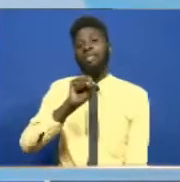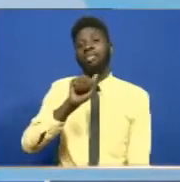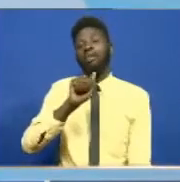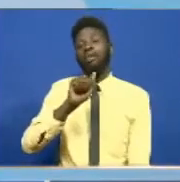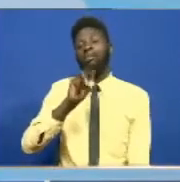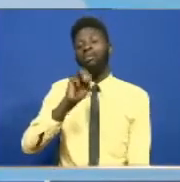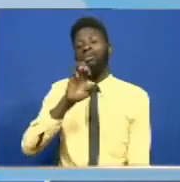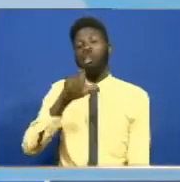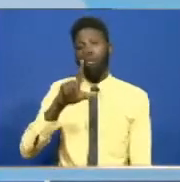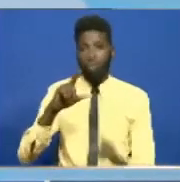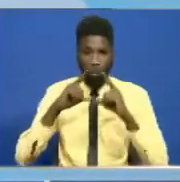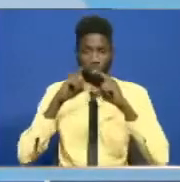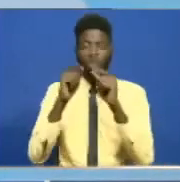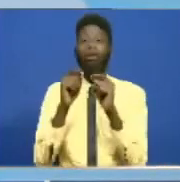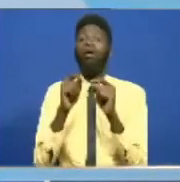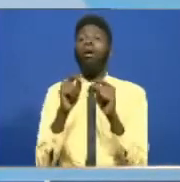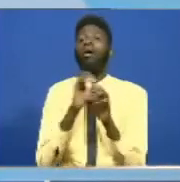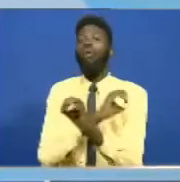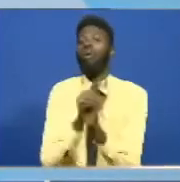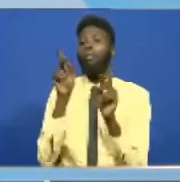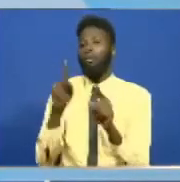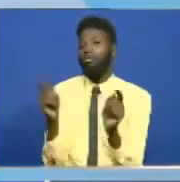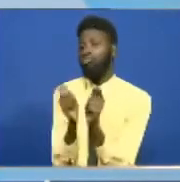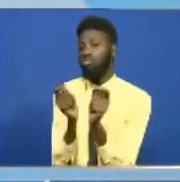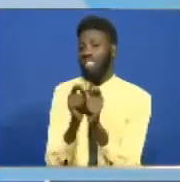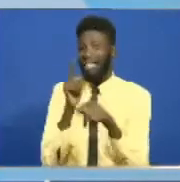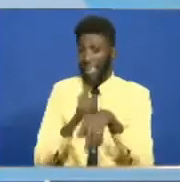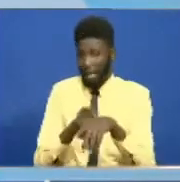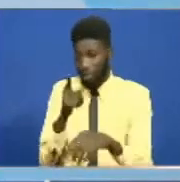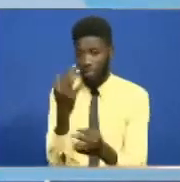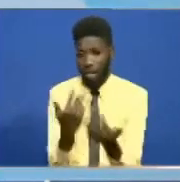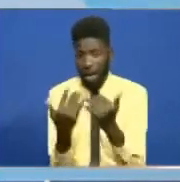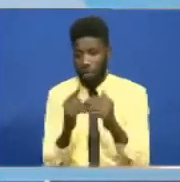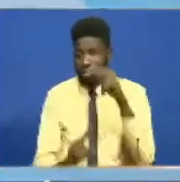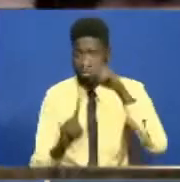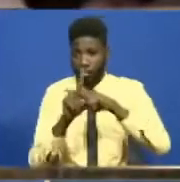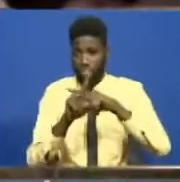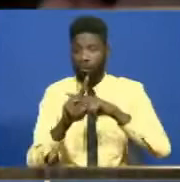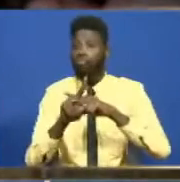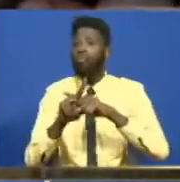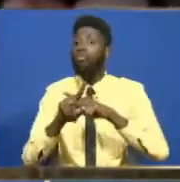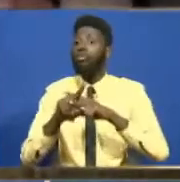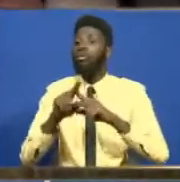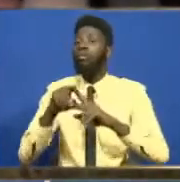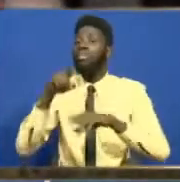was reported shortly after the 7 p.m. evening studies.